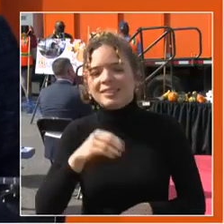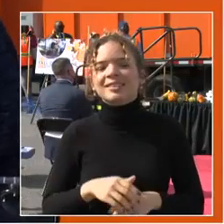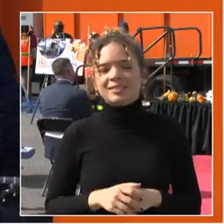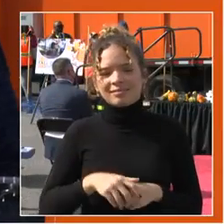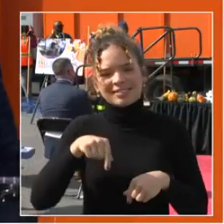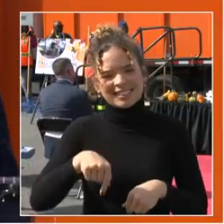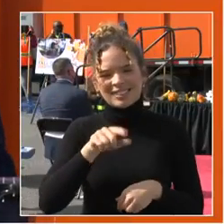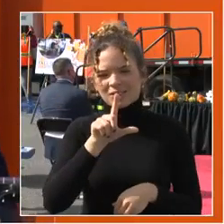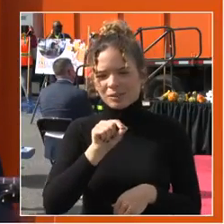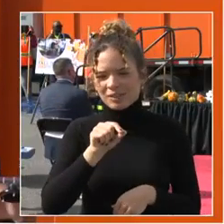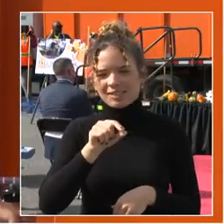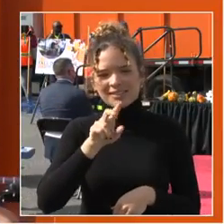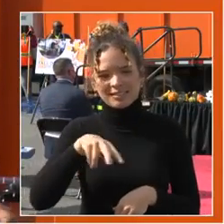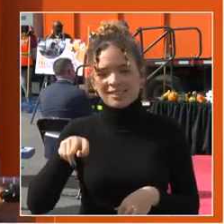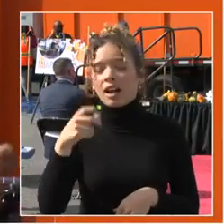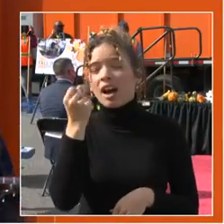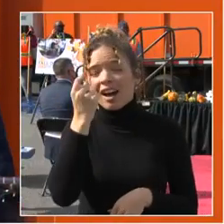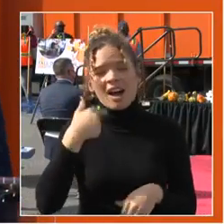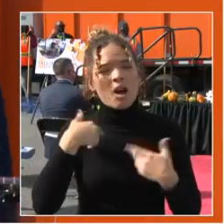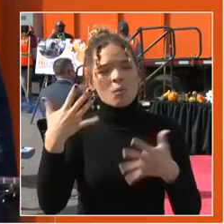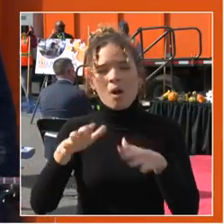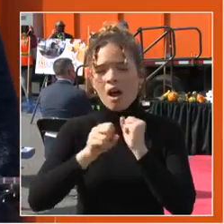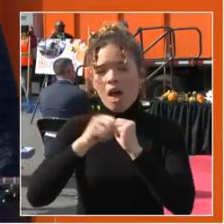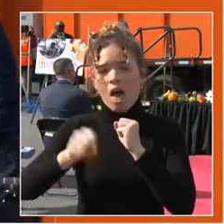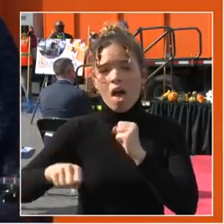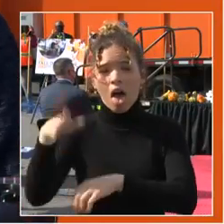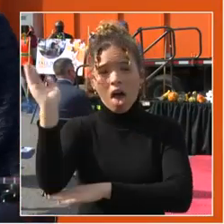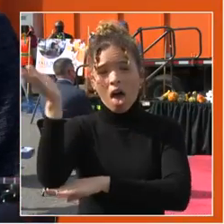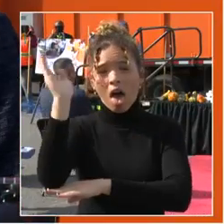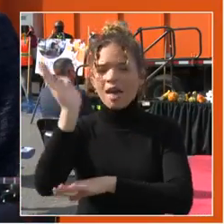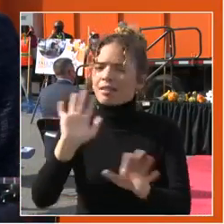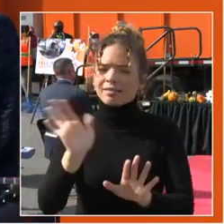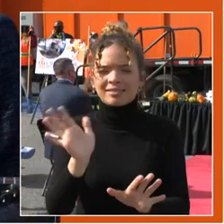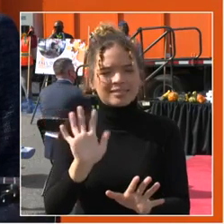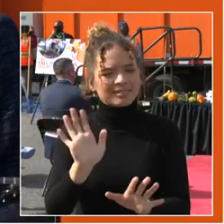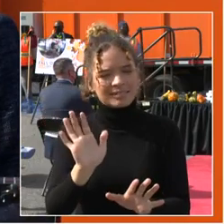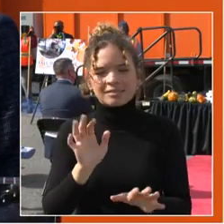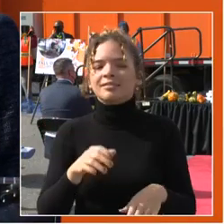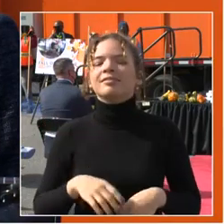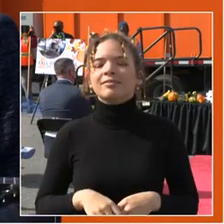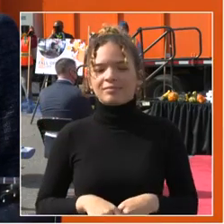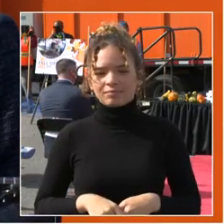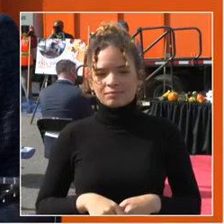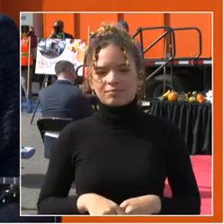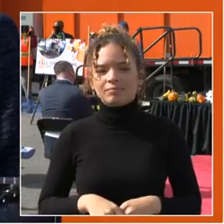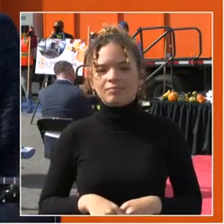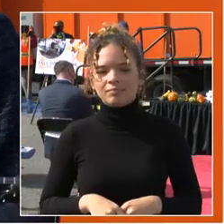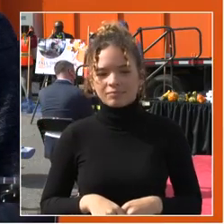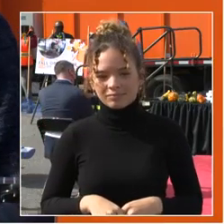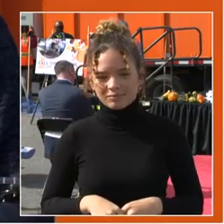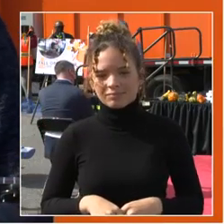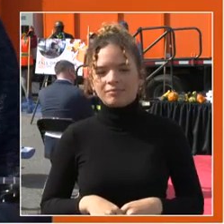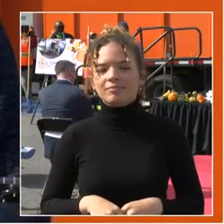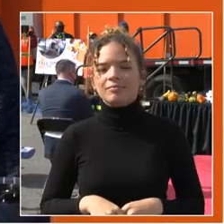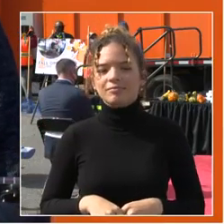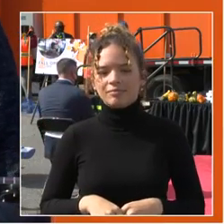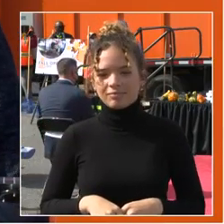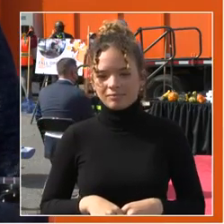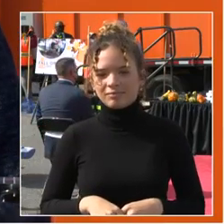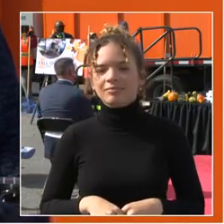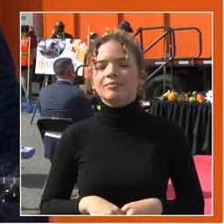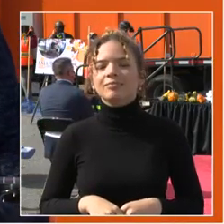long because we have some interesting things to mention, and you're going to hear from some members of my team in just a